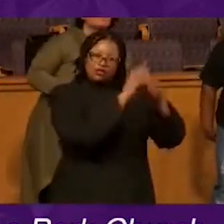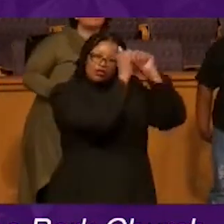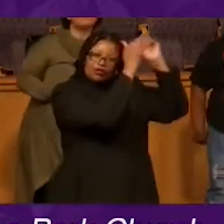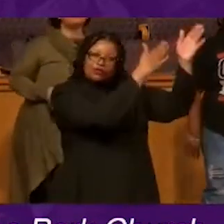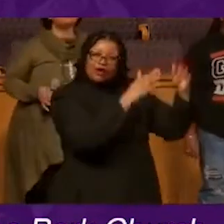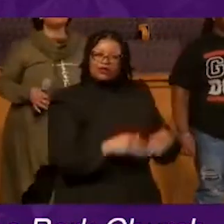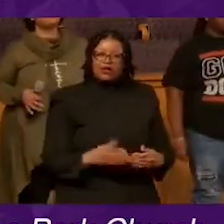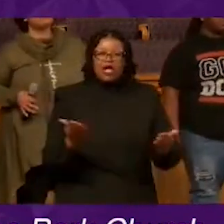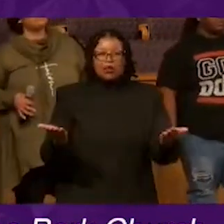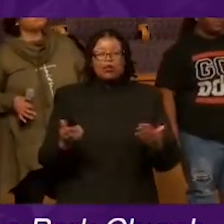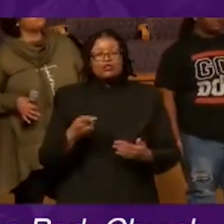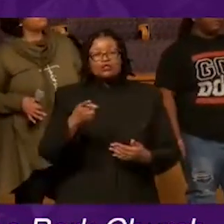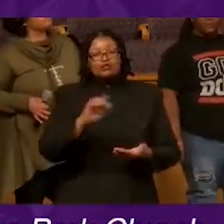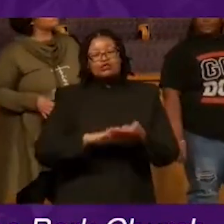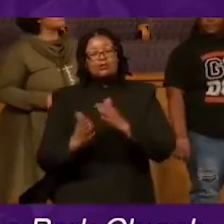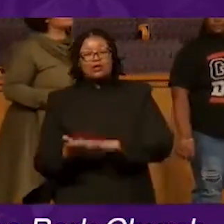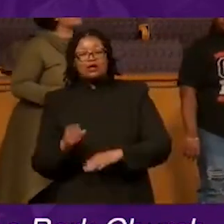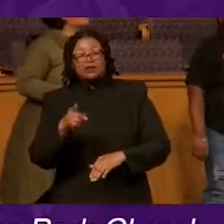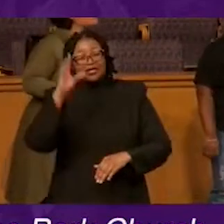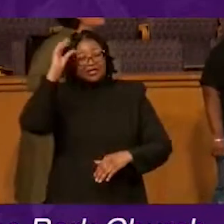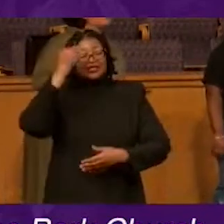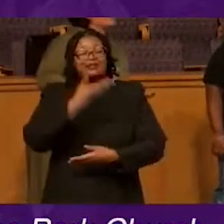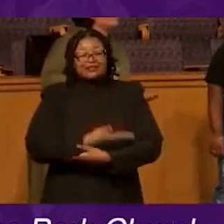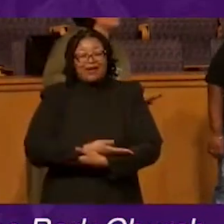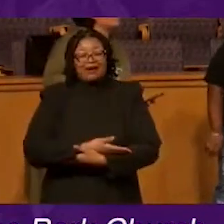for you to be my child.